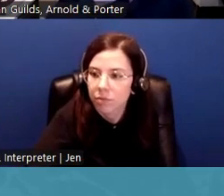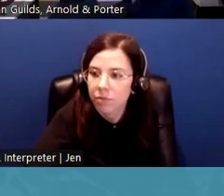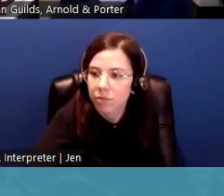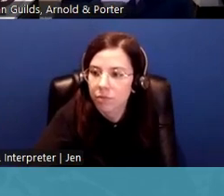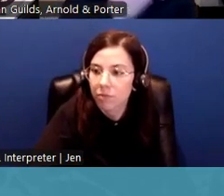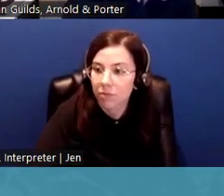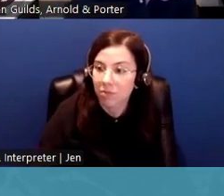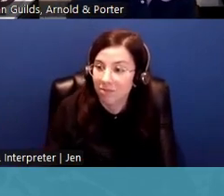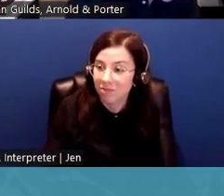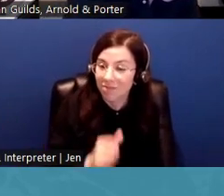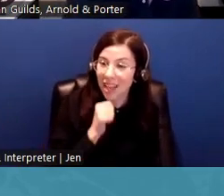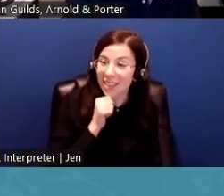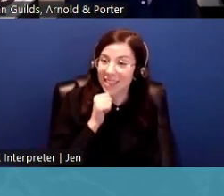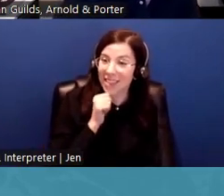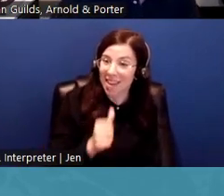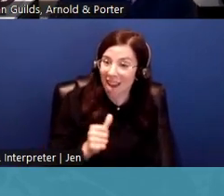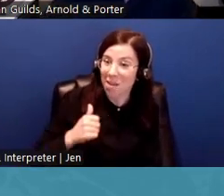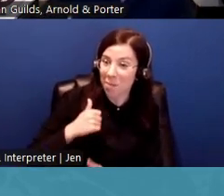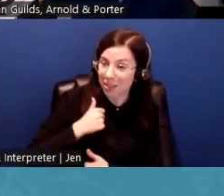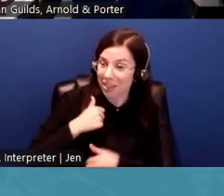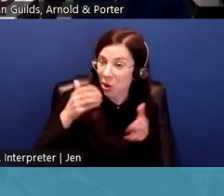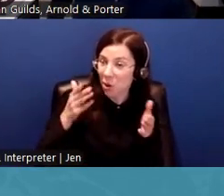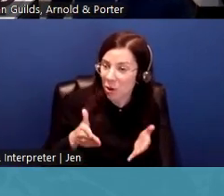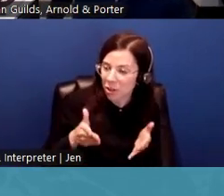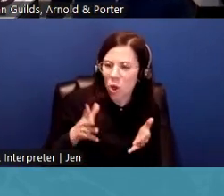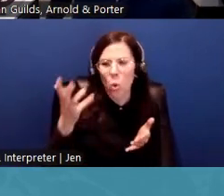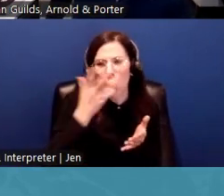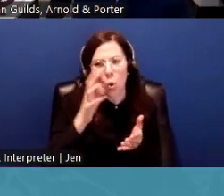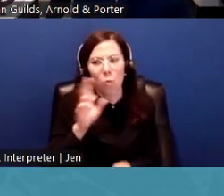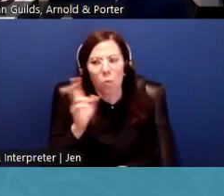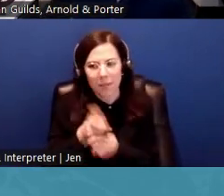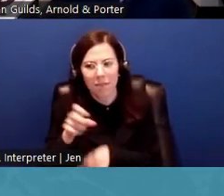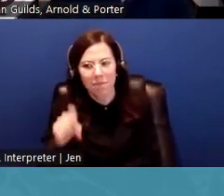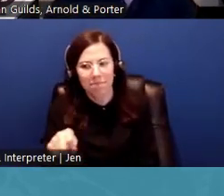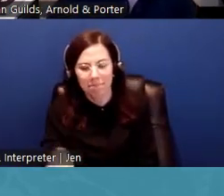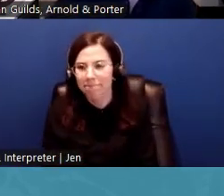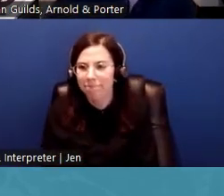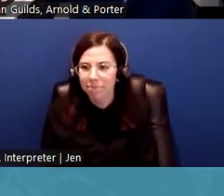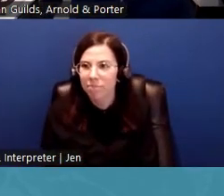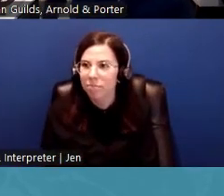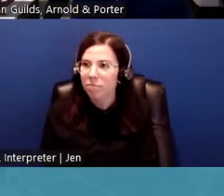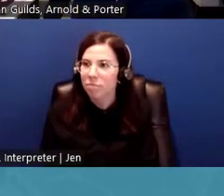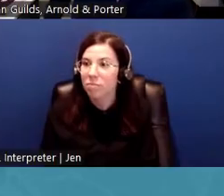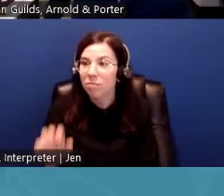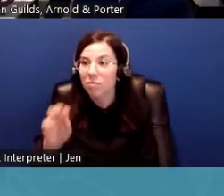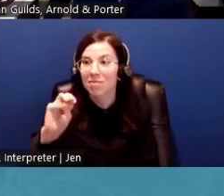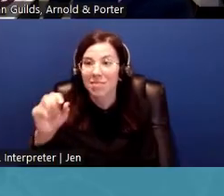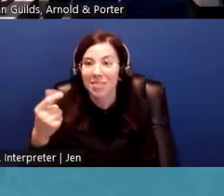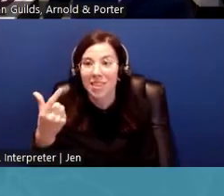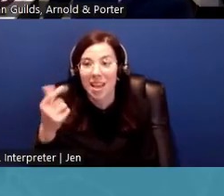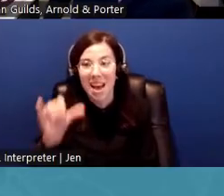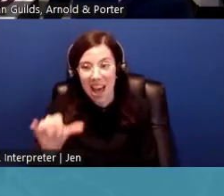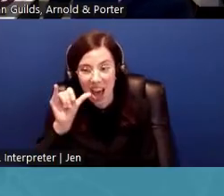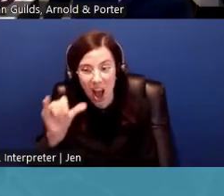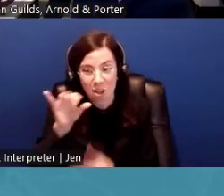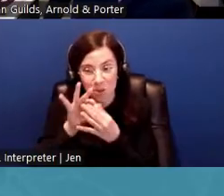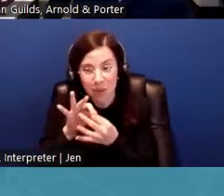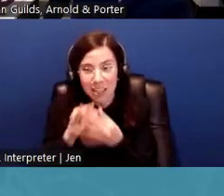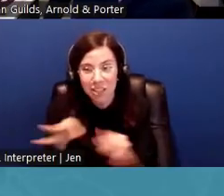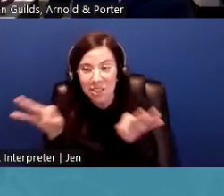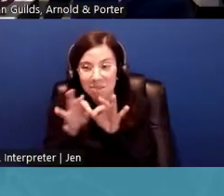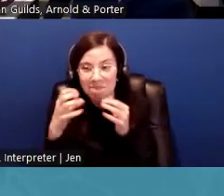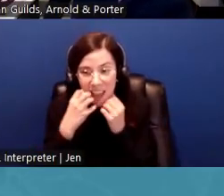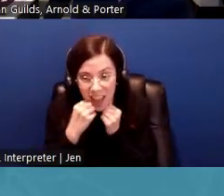civilian, it's going to be very, very, very difficult. So definitely those relationships matter.